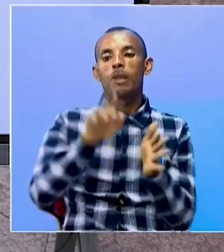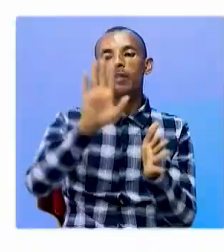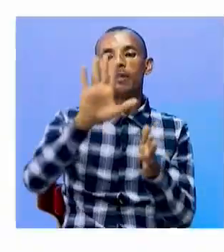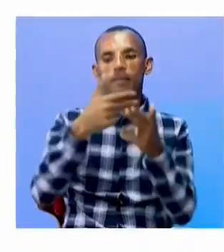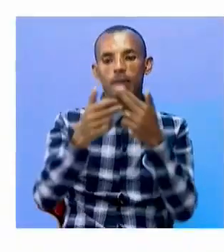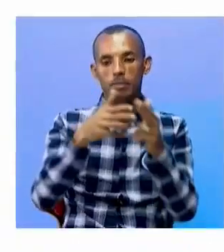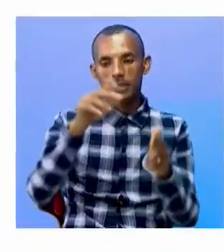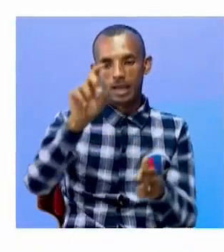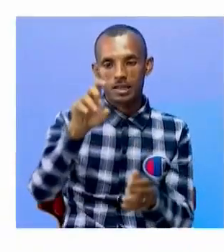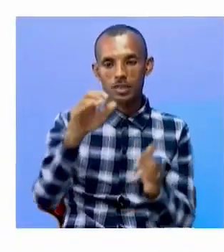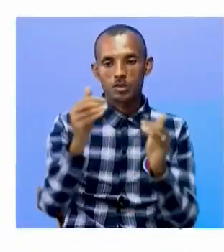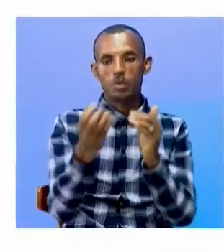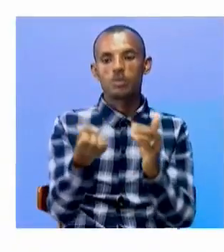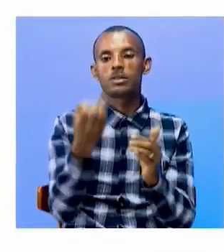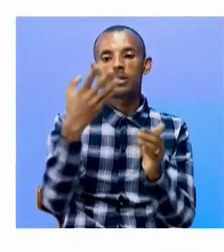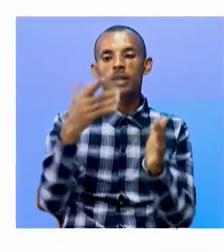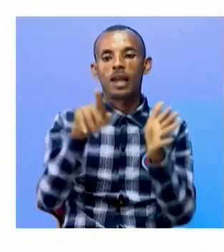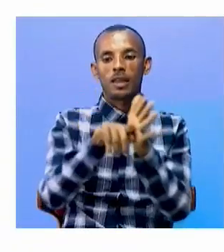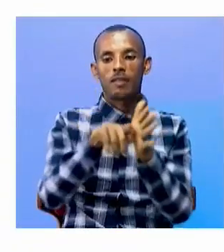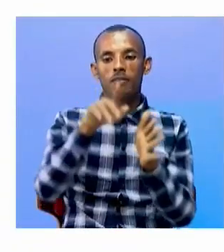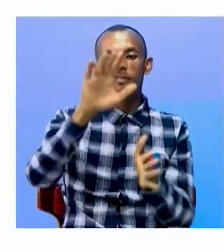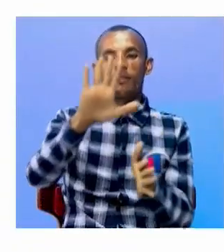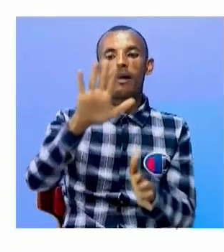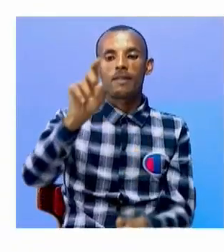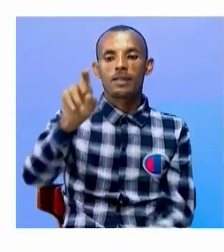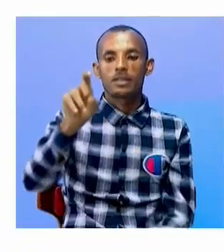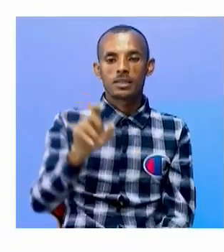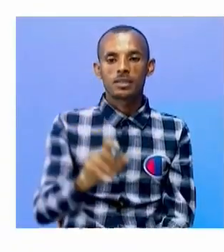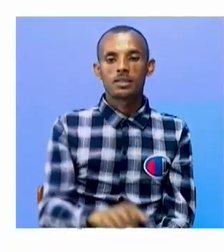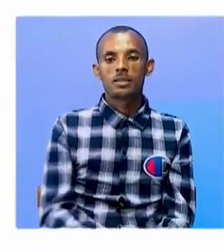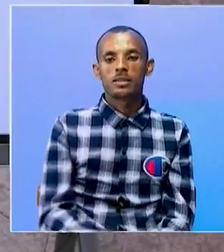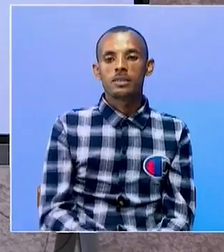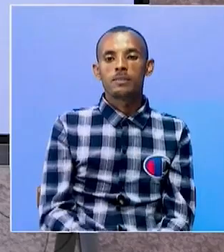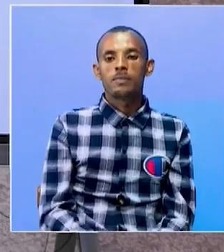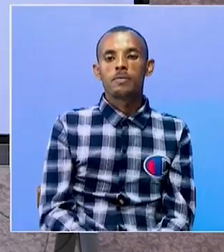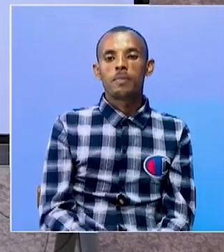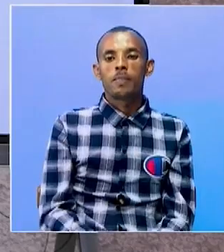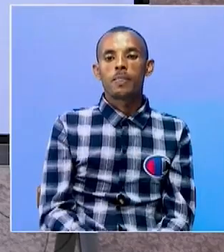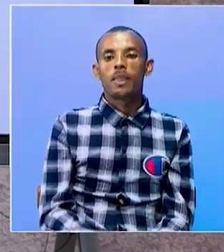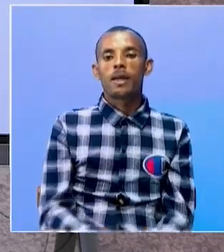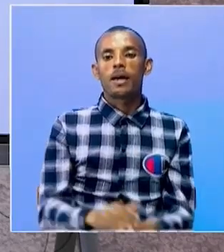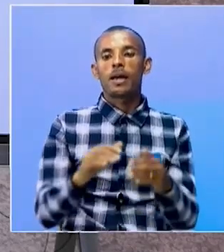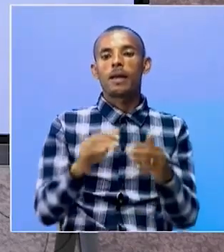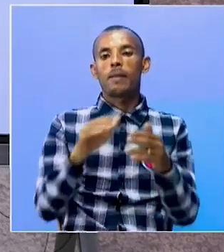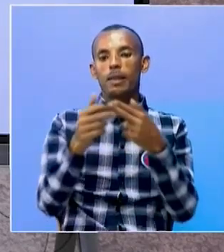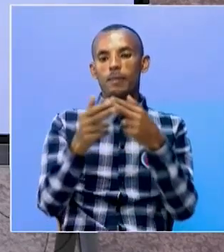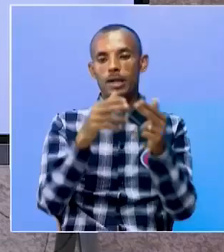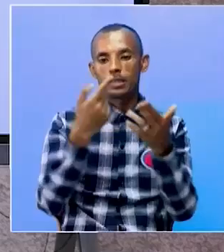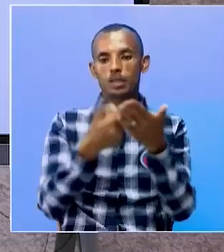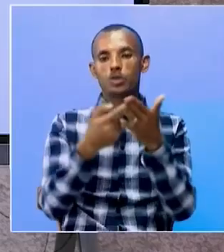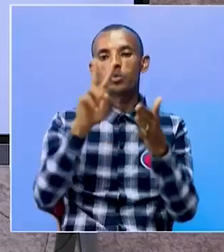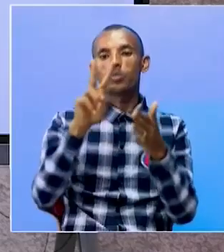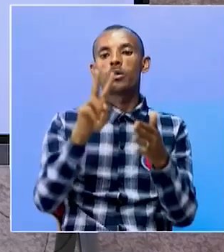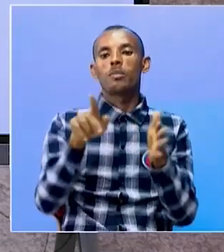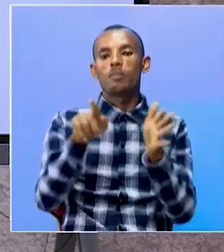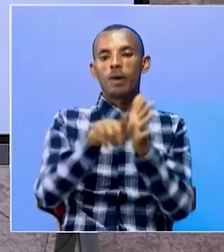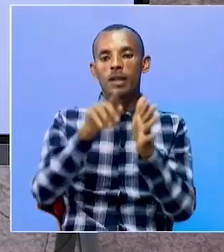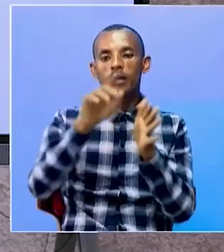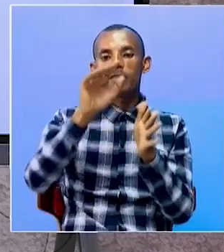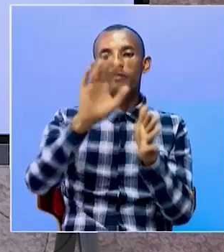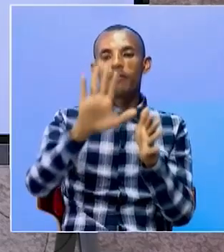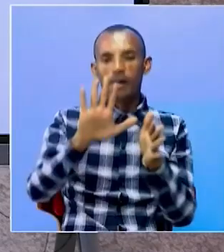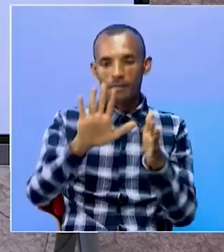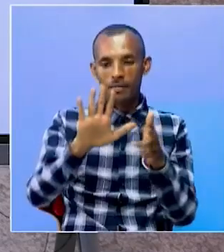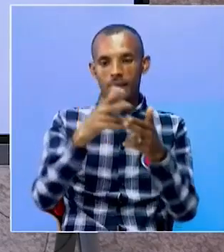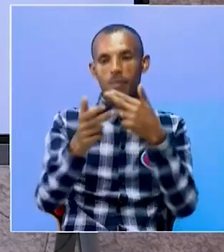x it is minus 5x. Again, let's multiply these two, -5 and